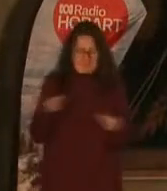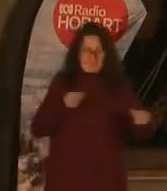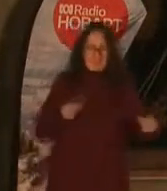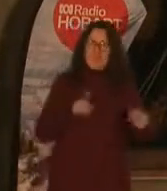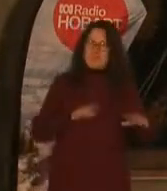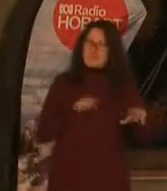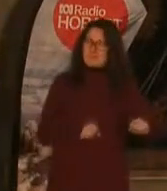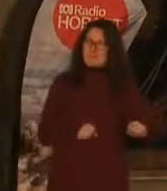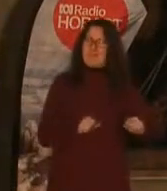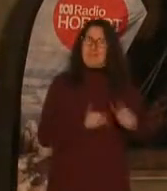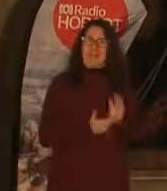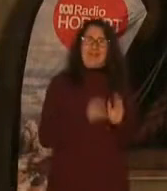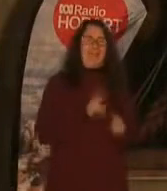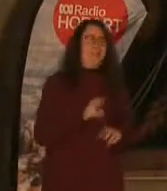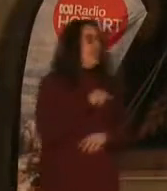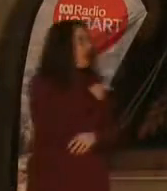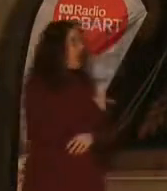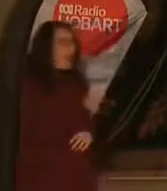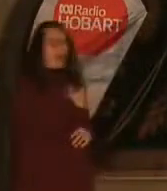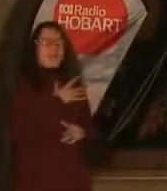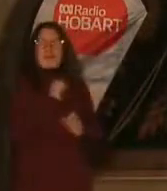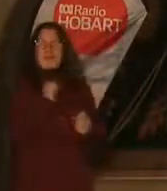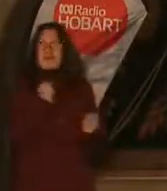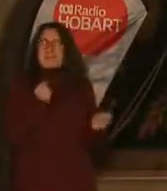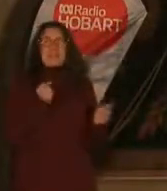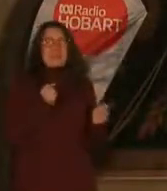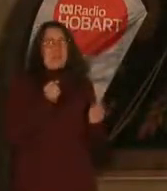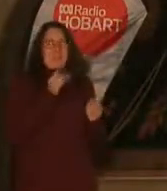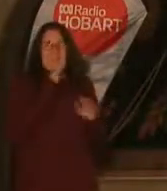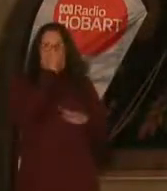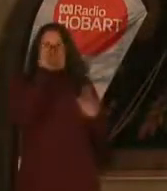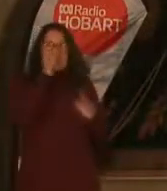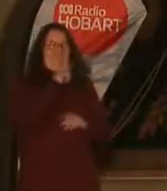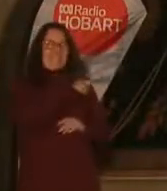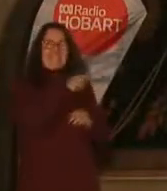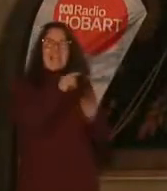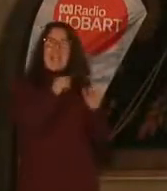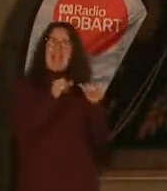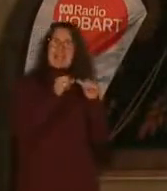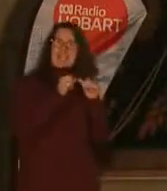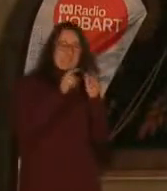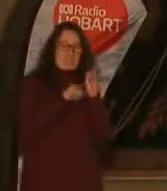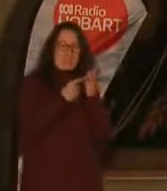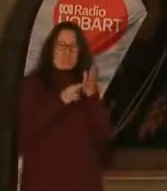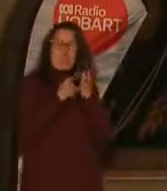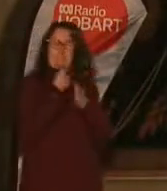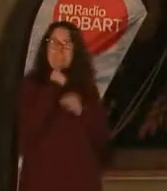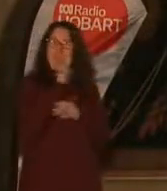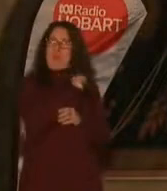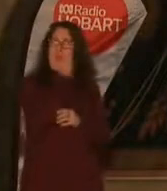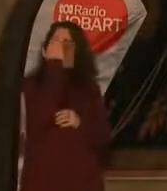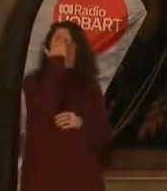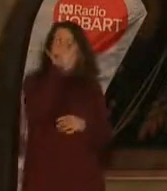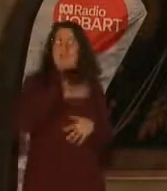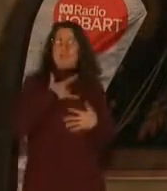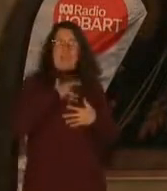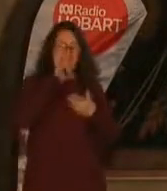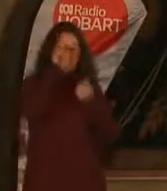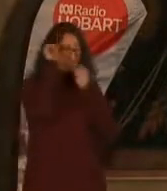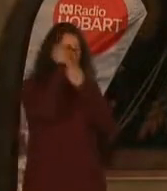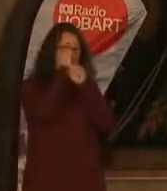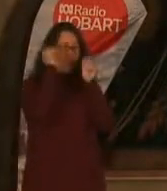It actually blows my mind to hear Auntie June saying the first time, you know, how her mind was blown hearing, you know,